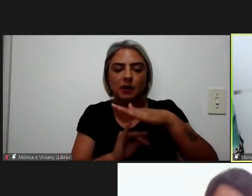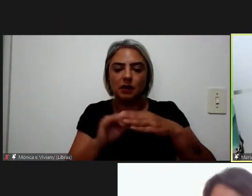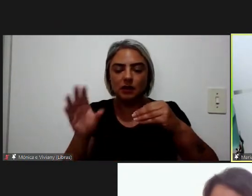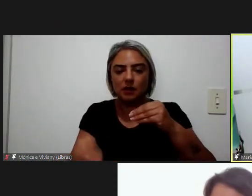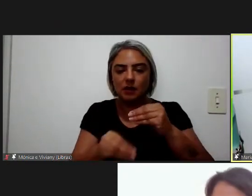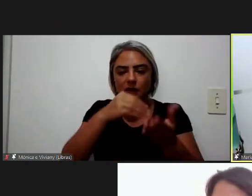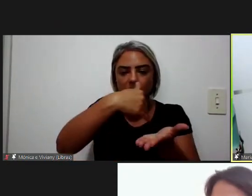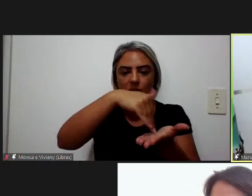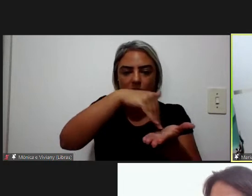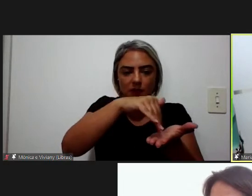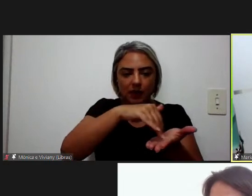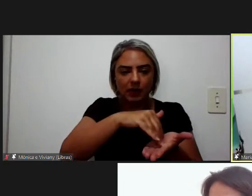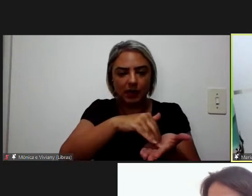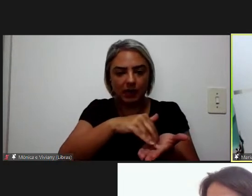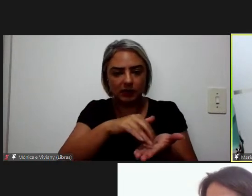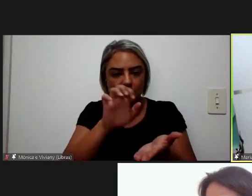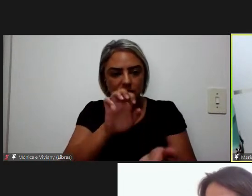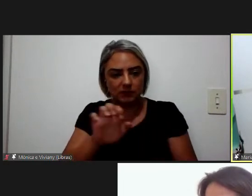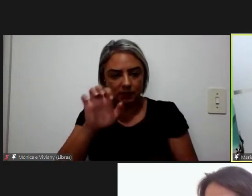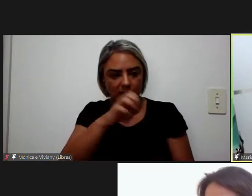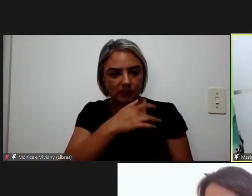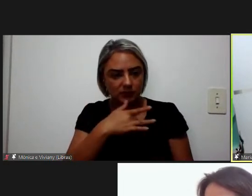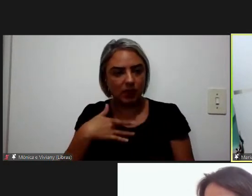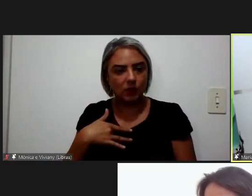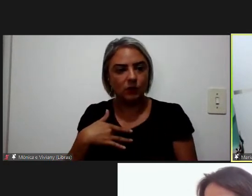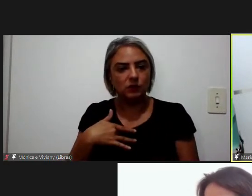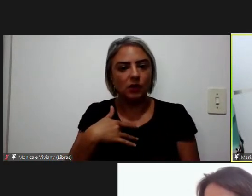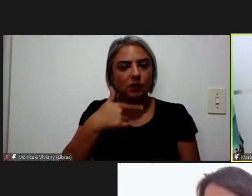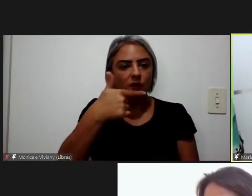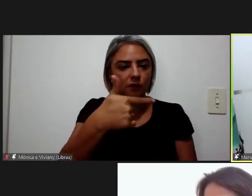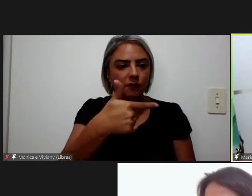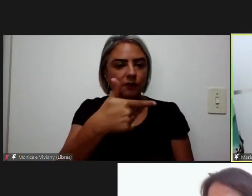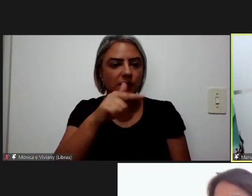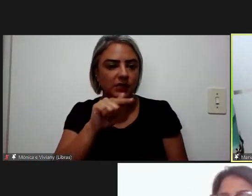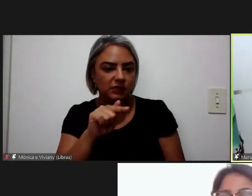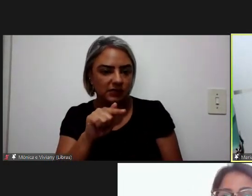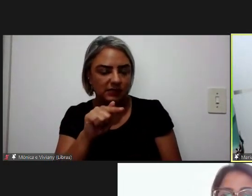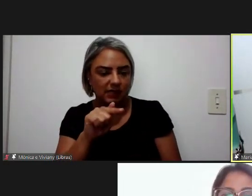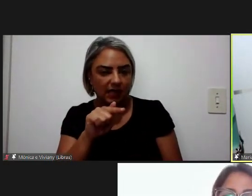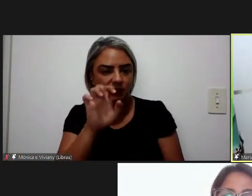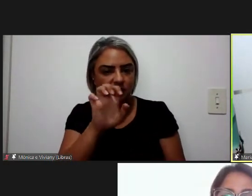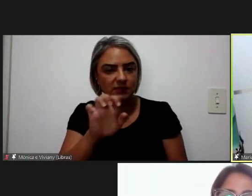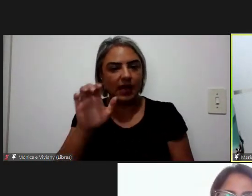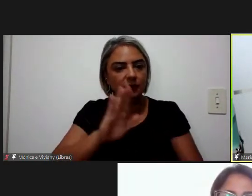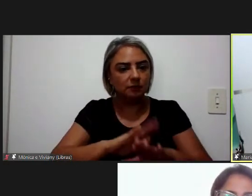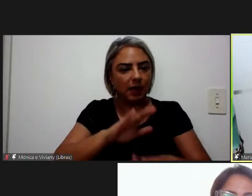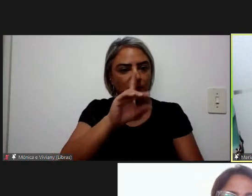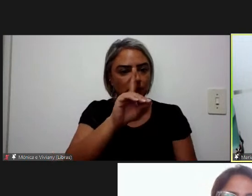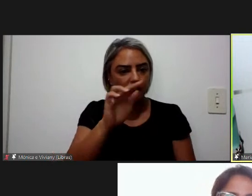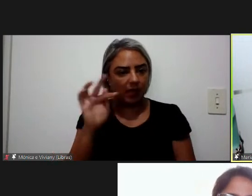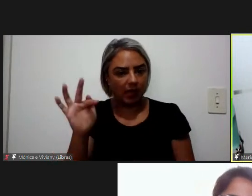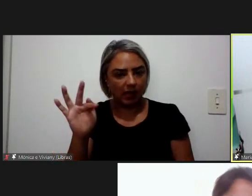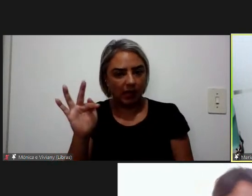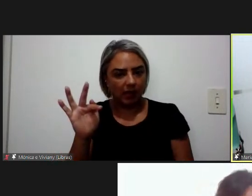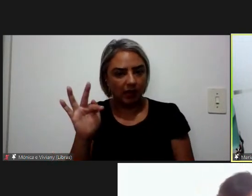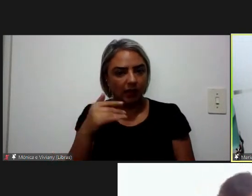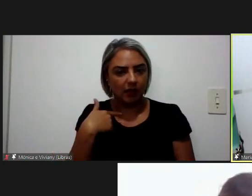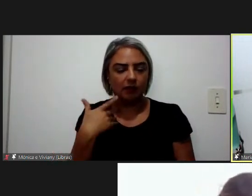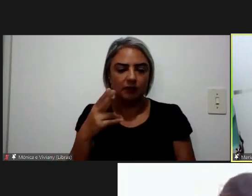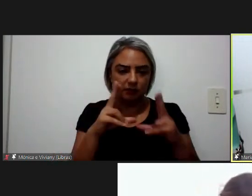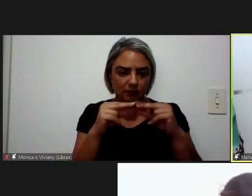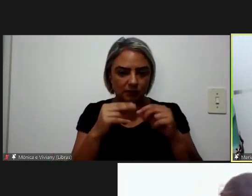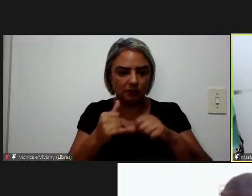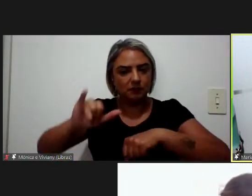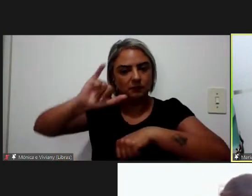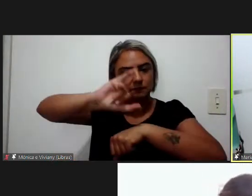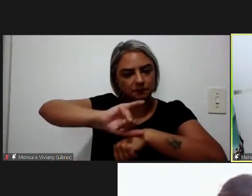my department, that we have 27 secretaries with 27